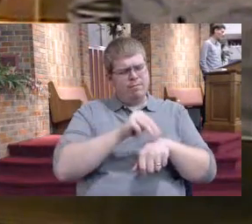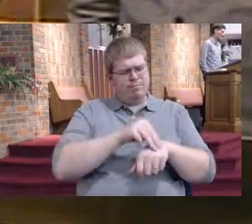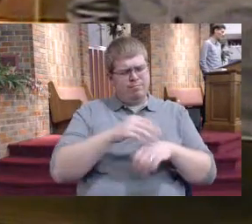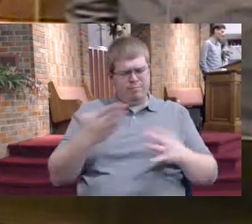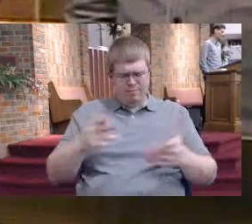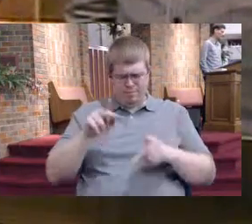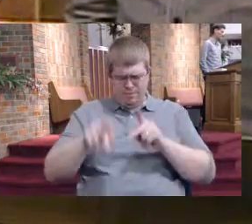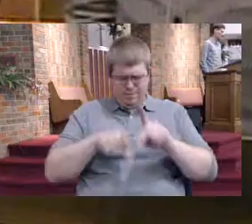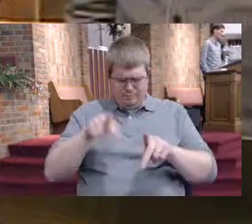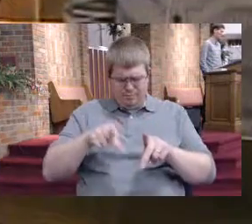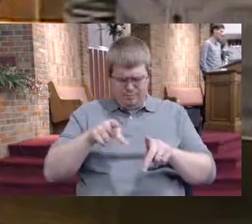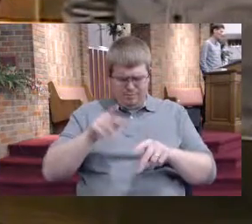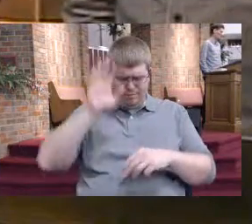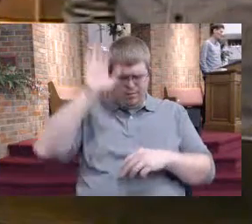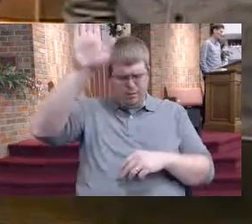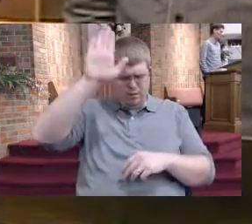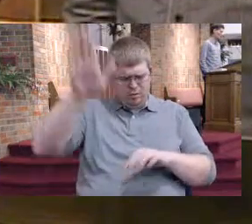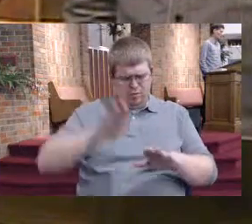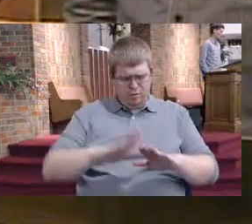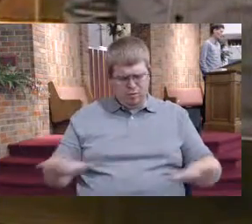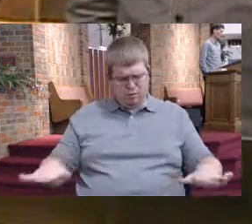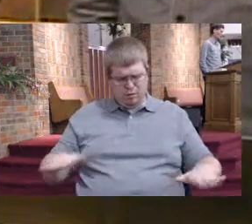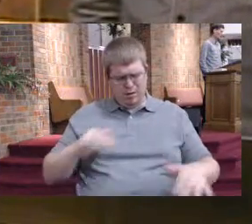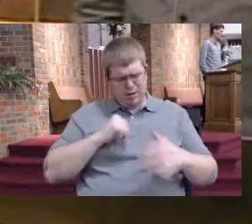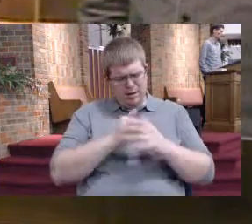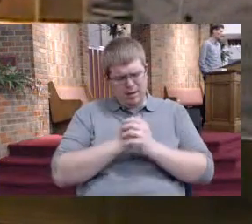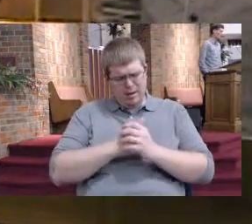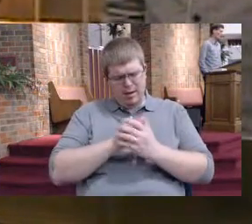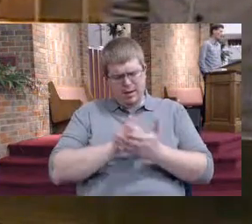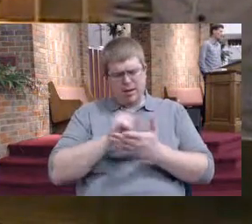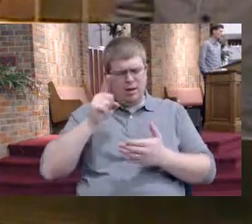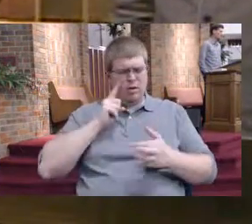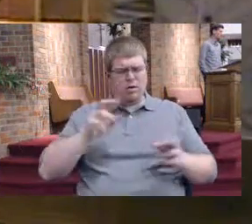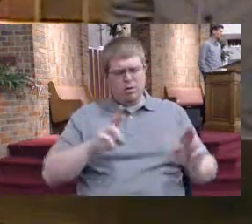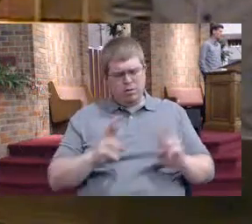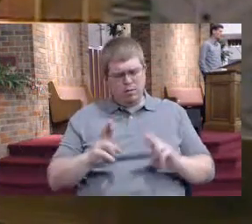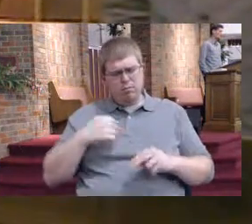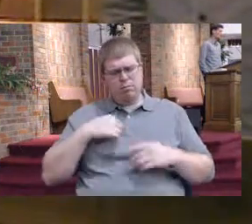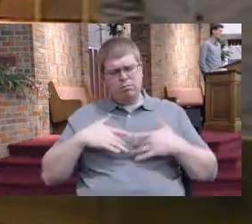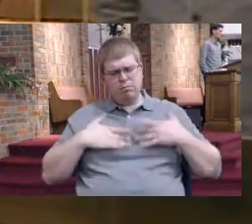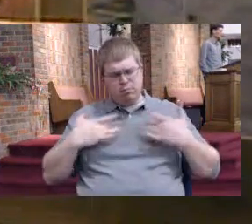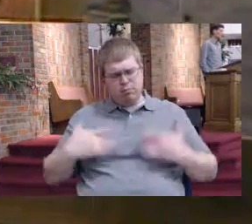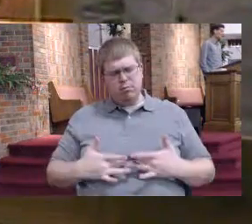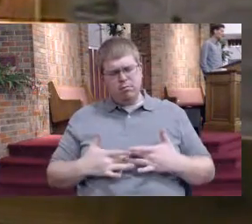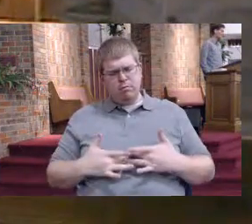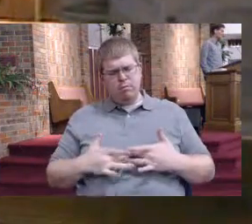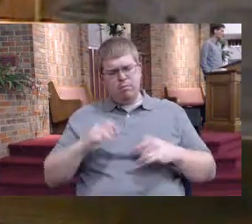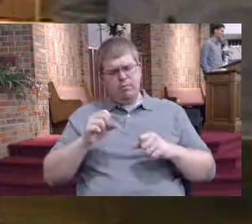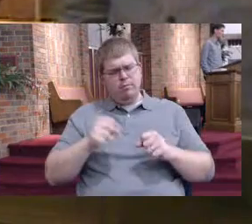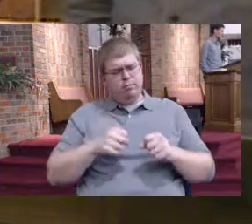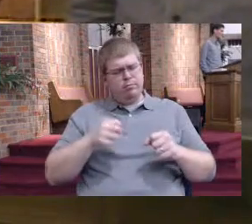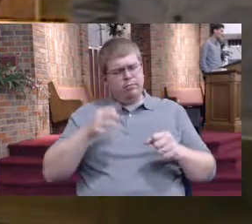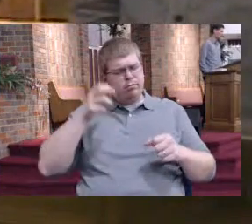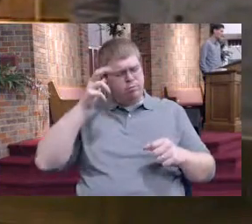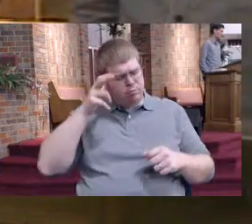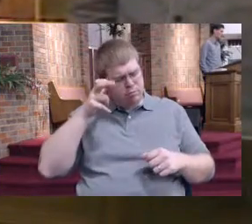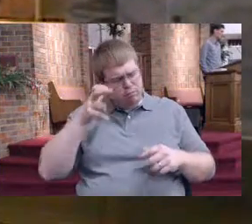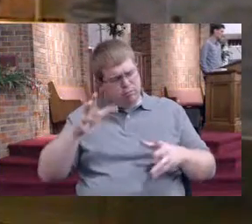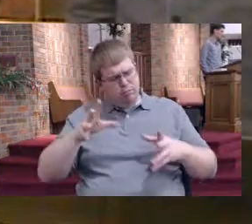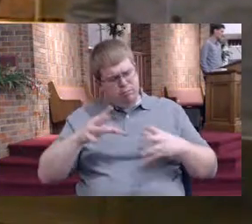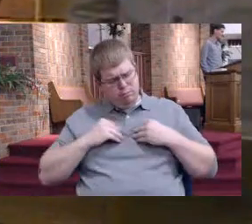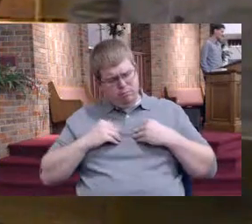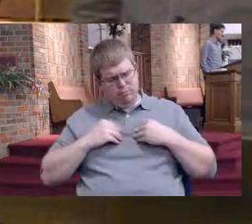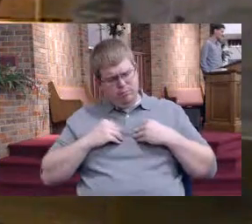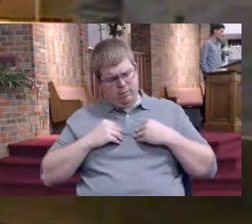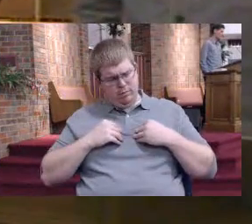people, your children. I just pray that you prepare our hearts to hear, to accept